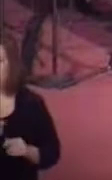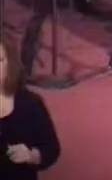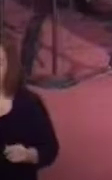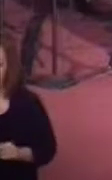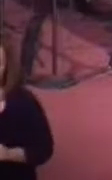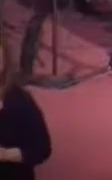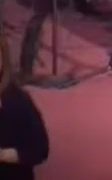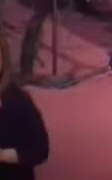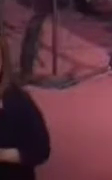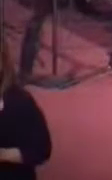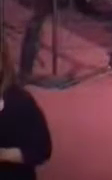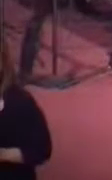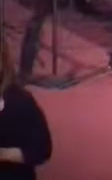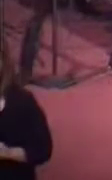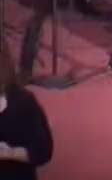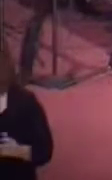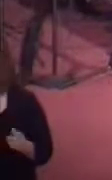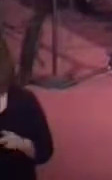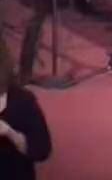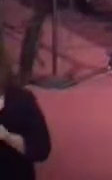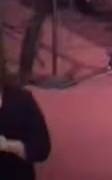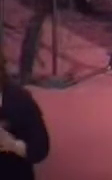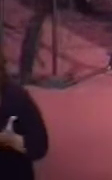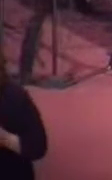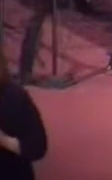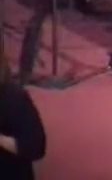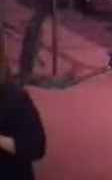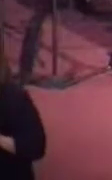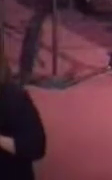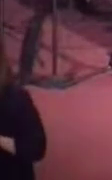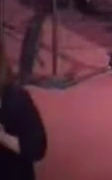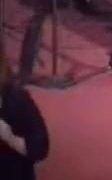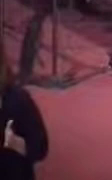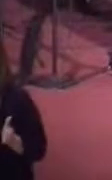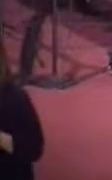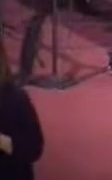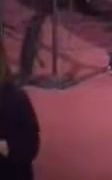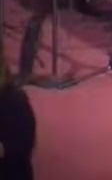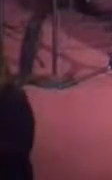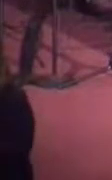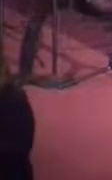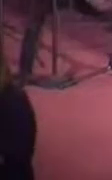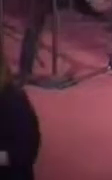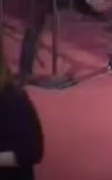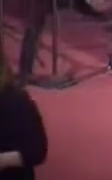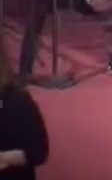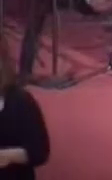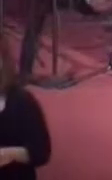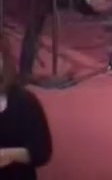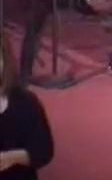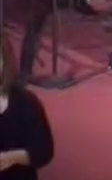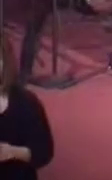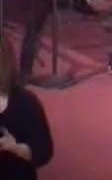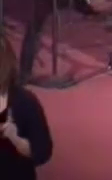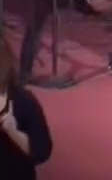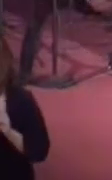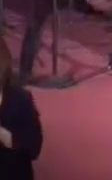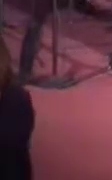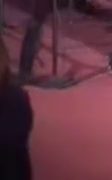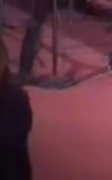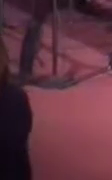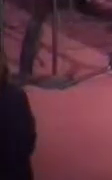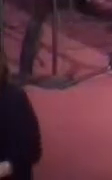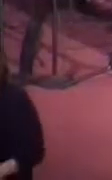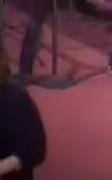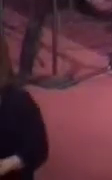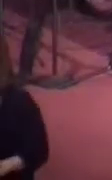his God. They knew what they would find, and they did it amongst themselves. Then they approached and spoke before the king about the king's